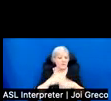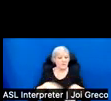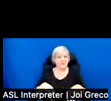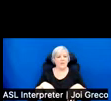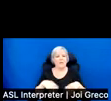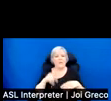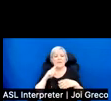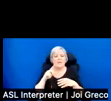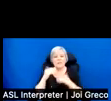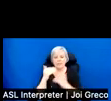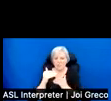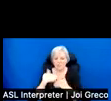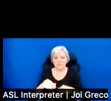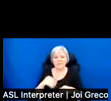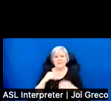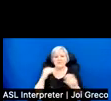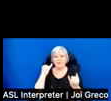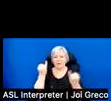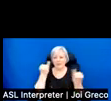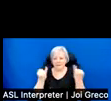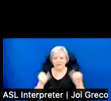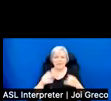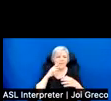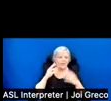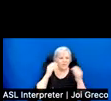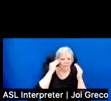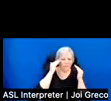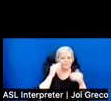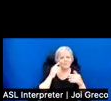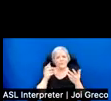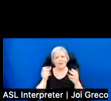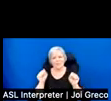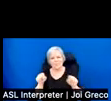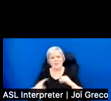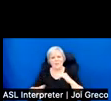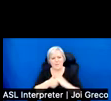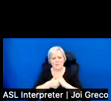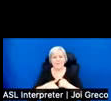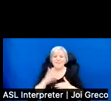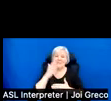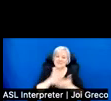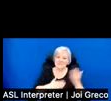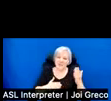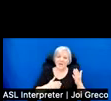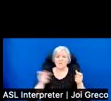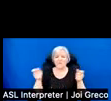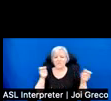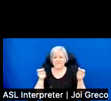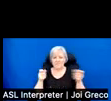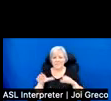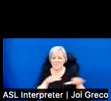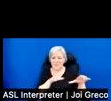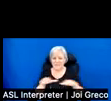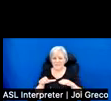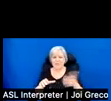themes: interprofessional knowledge, partnership, and task focus. So some of the facilitating behaviors included